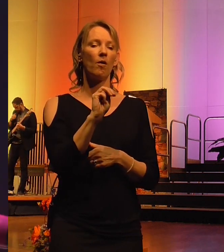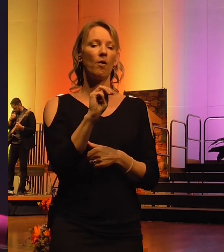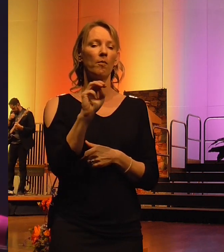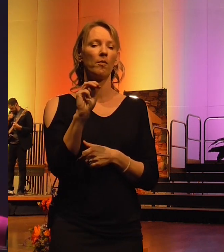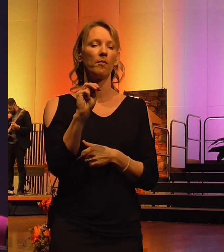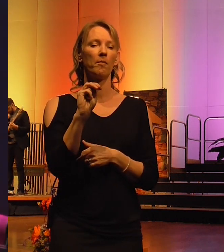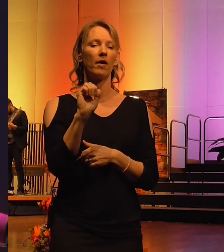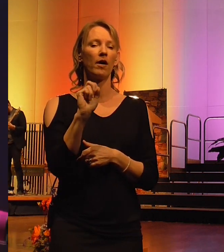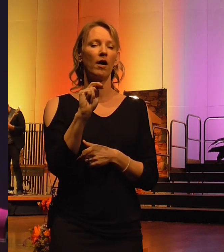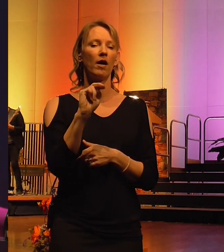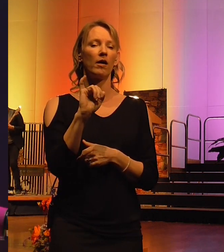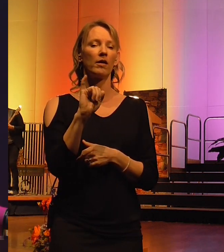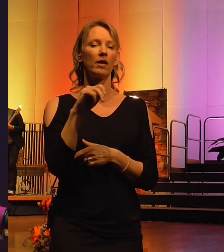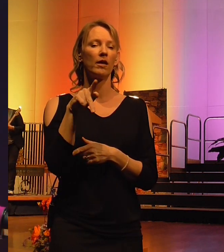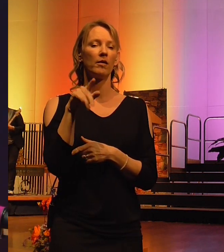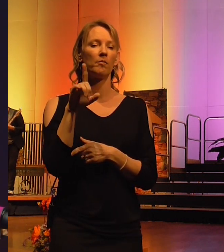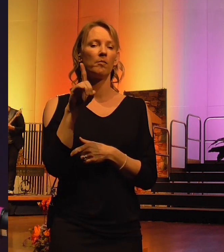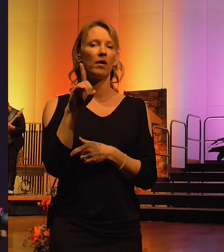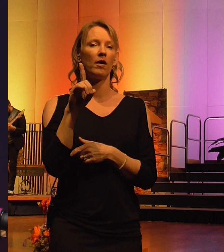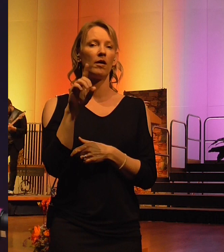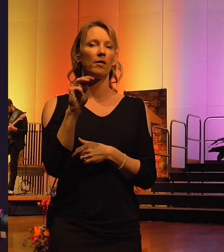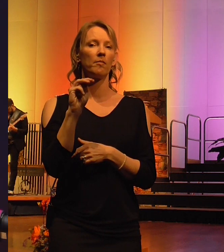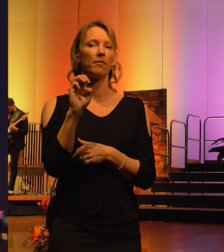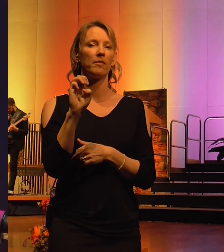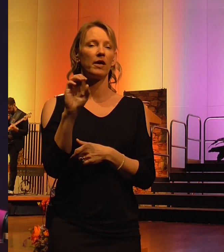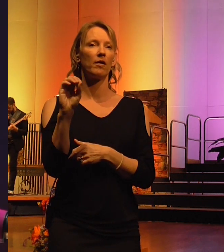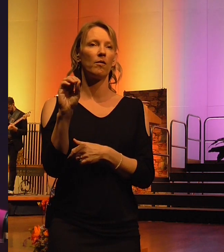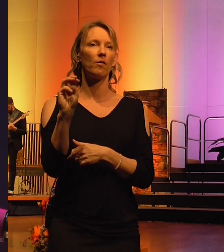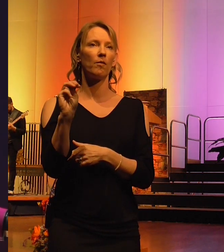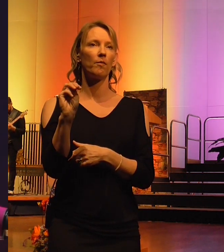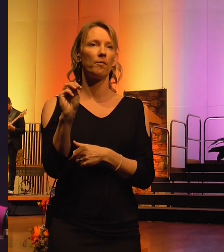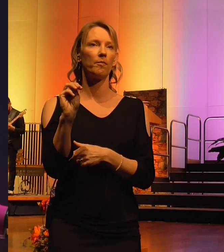Om, Om Mani Padme